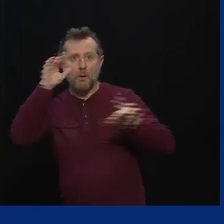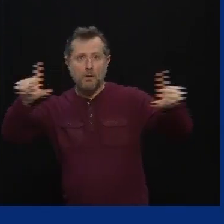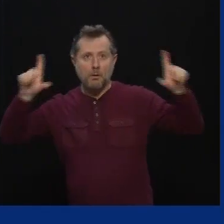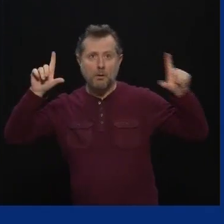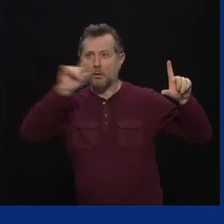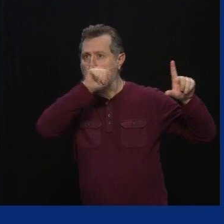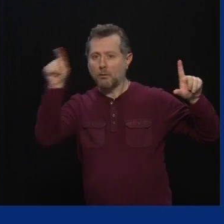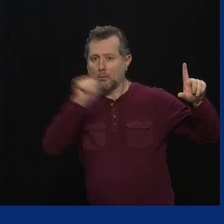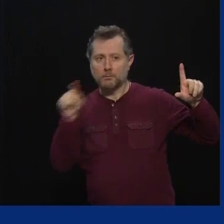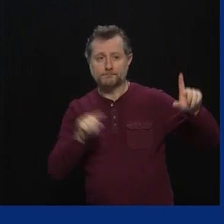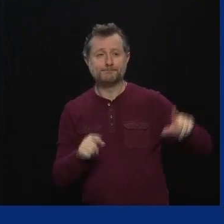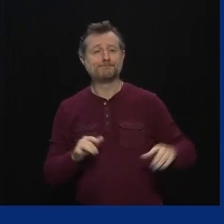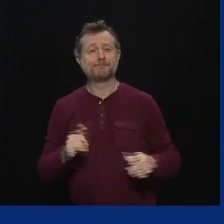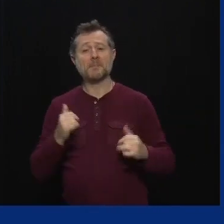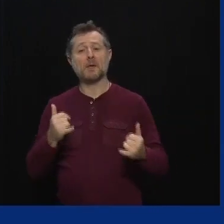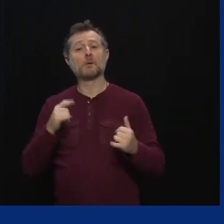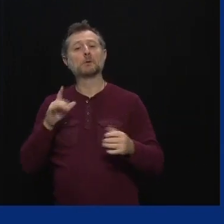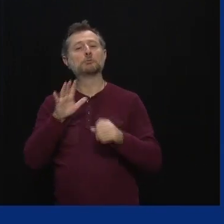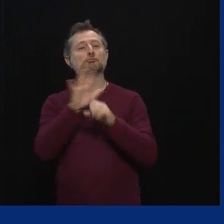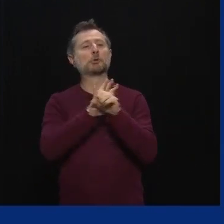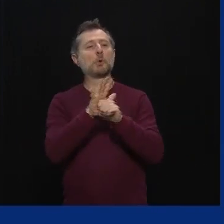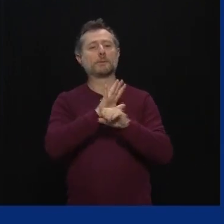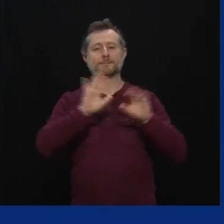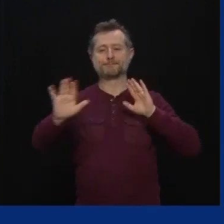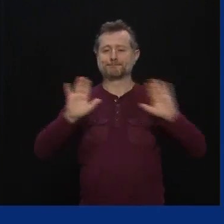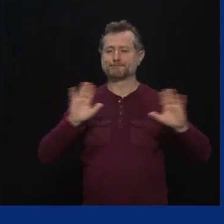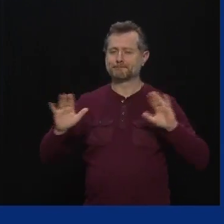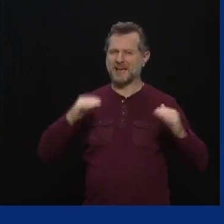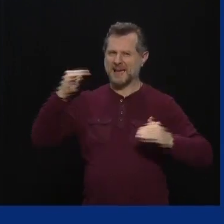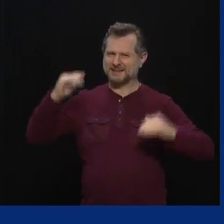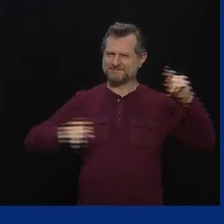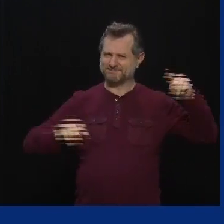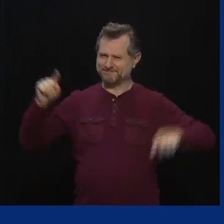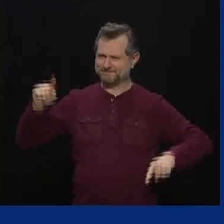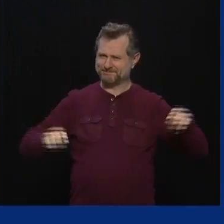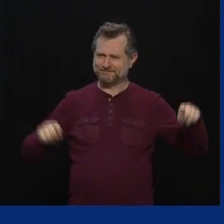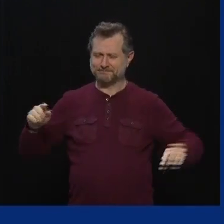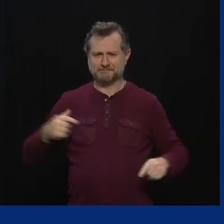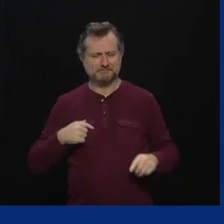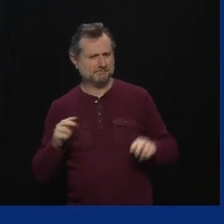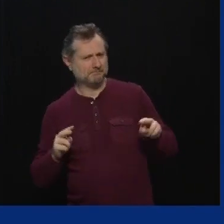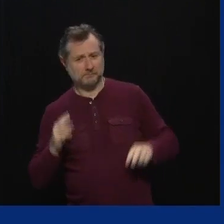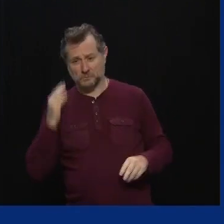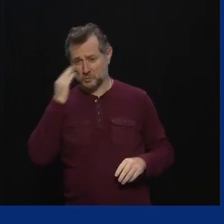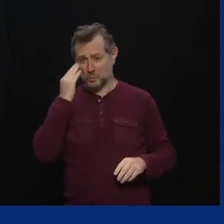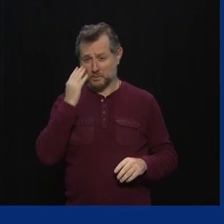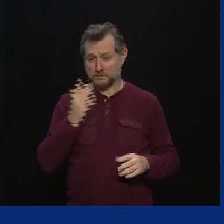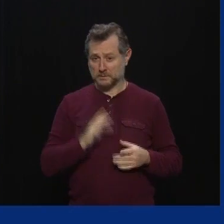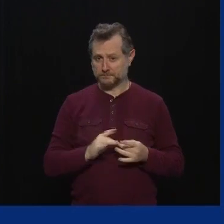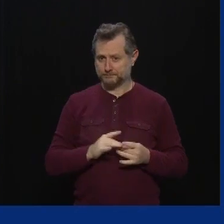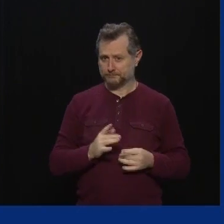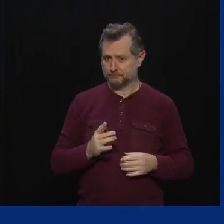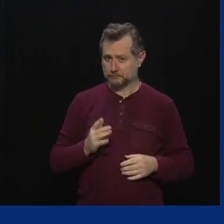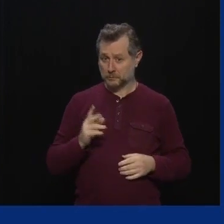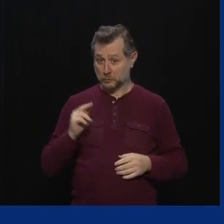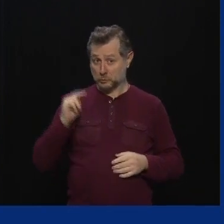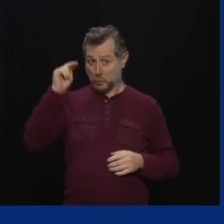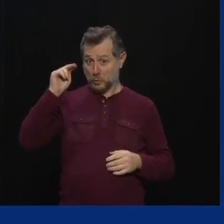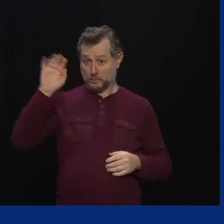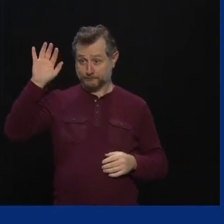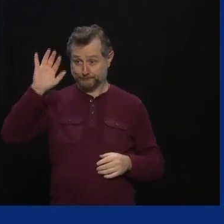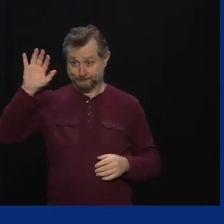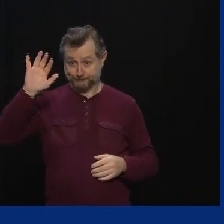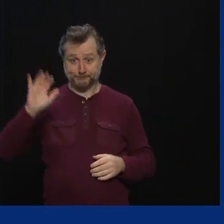regions, as we've been talking about for a while. And so, you know what we're talking about. It's the North Country, it's Mohawk Valley,